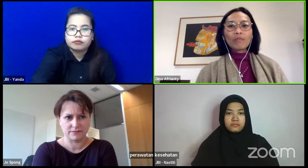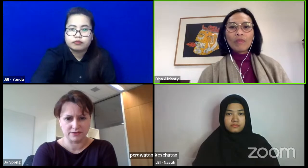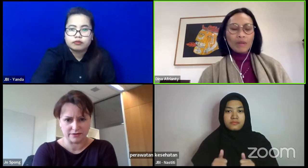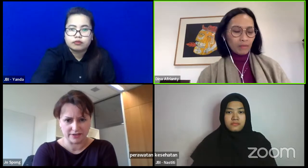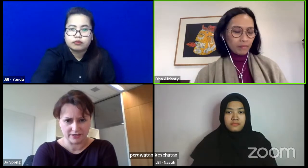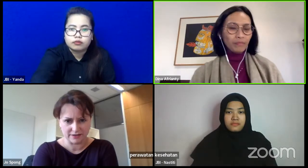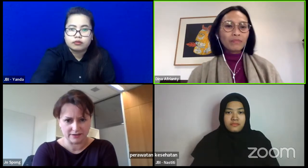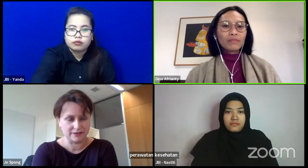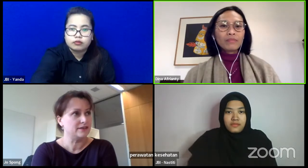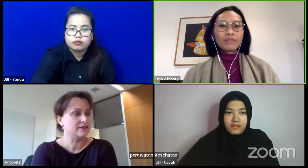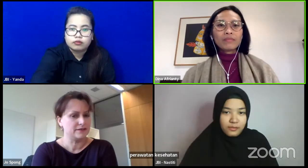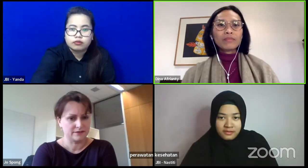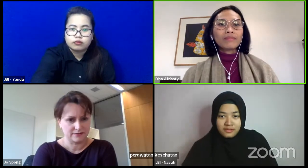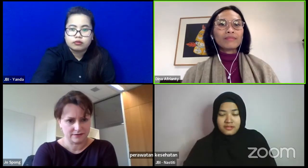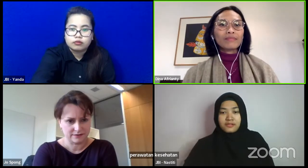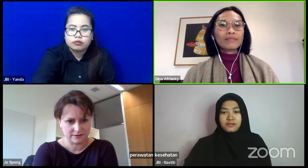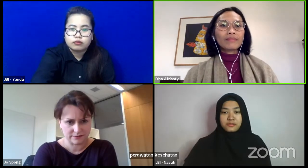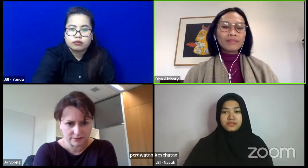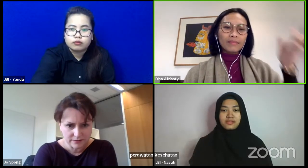Sorry.